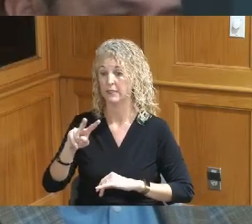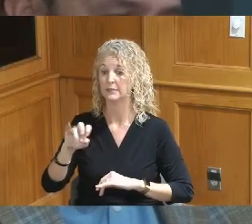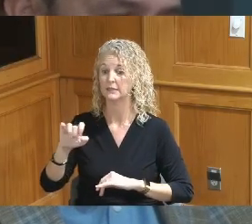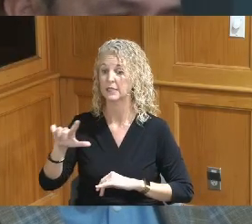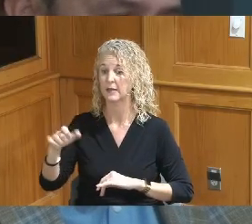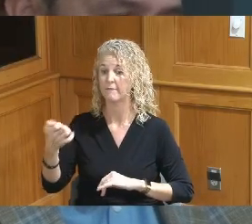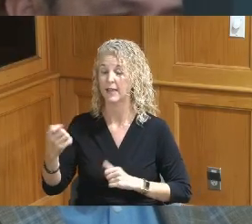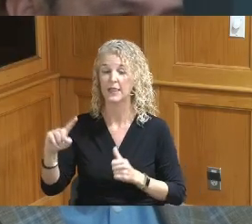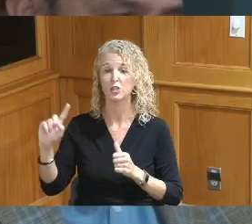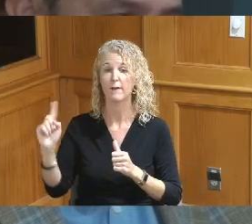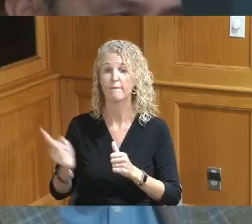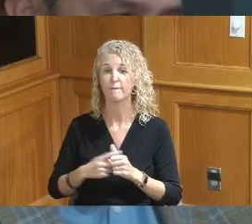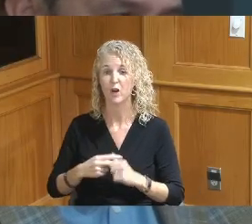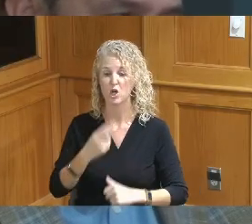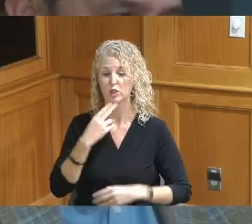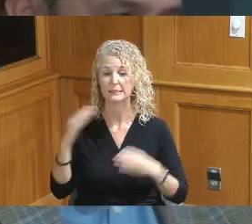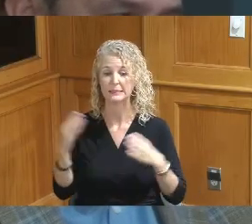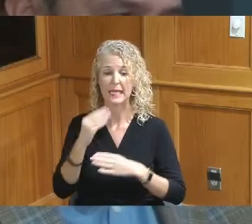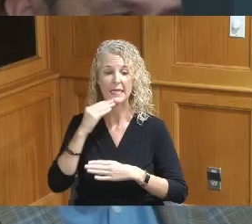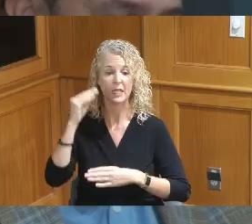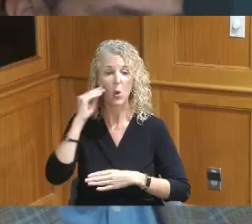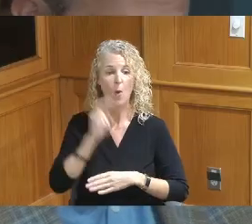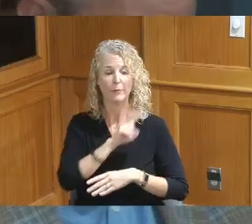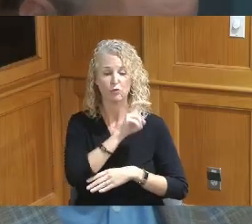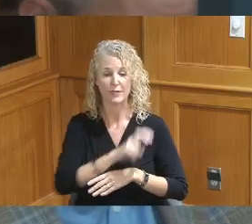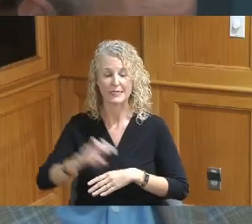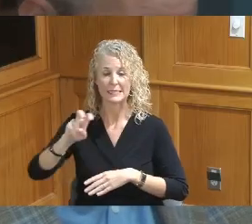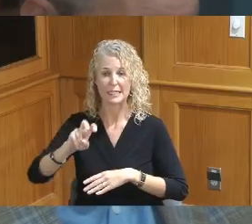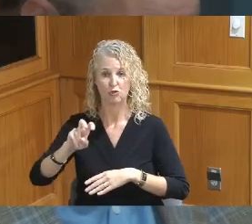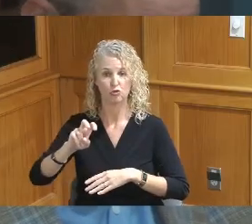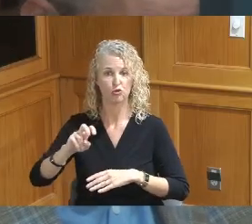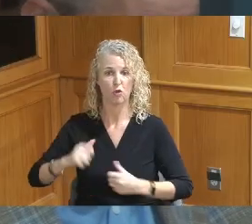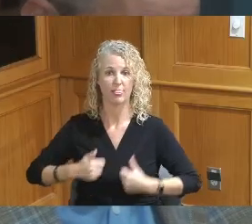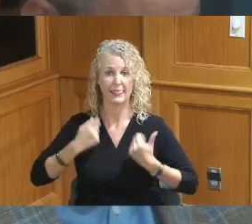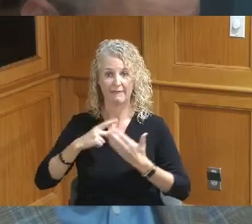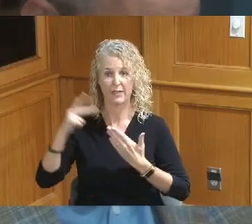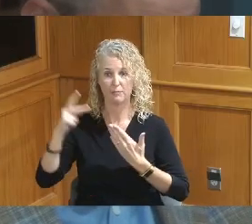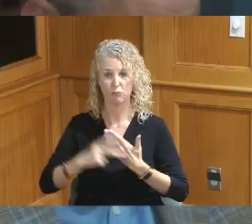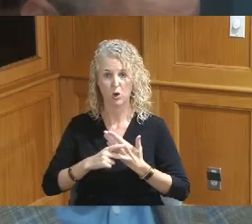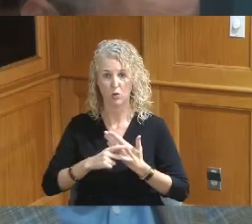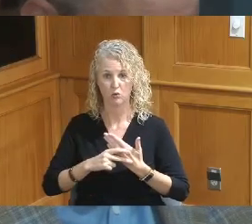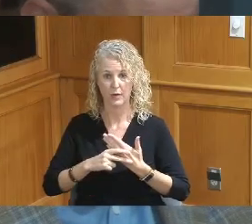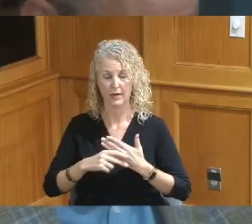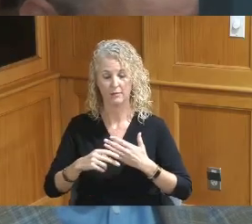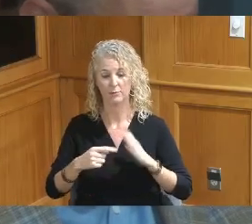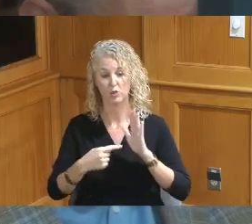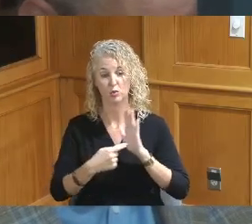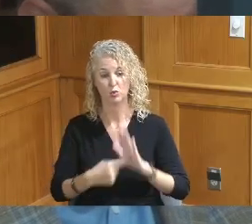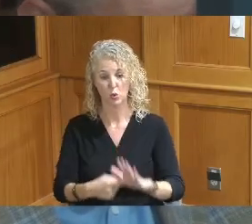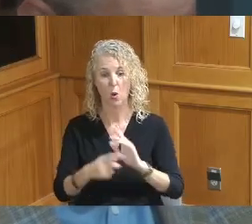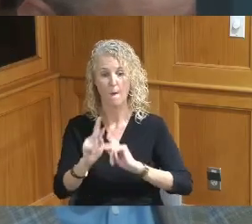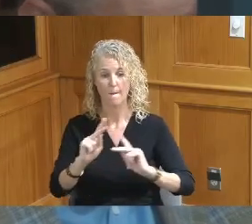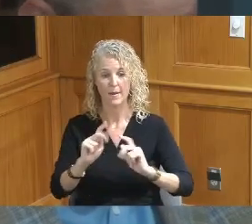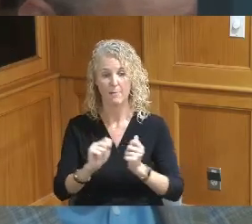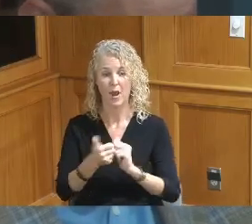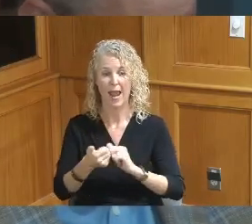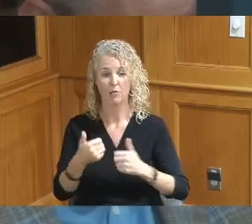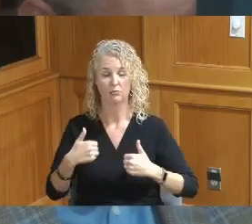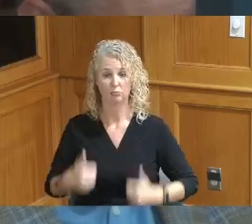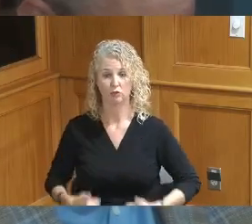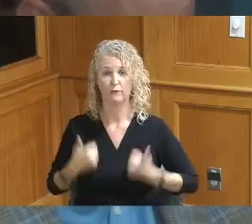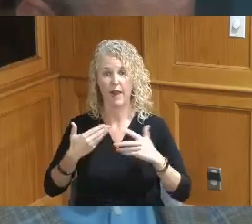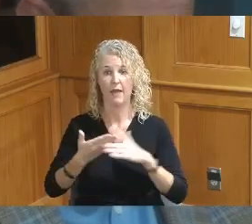tiny home transitional living program with a clear purpose to guide those experiencing homelessness. Ours would